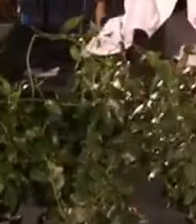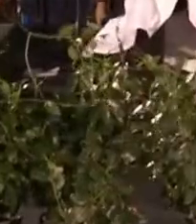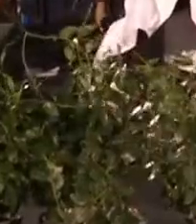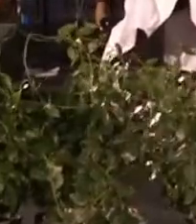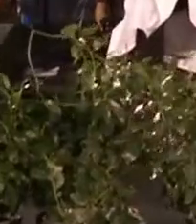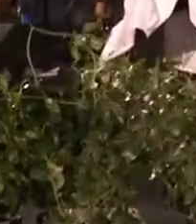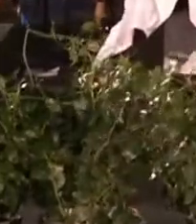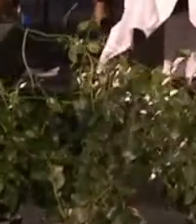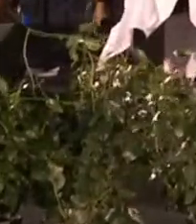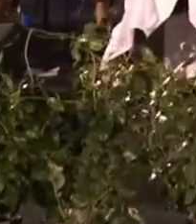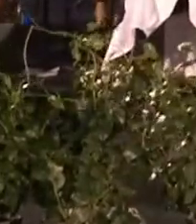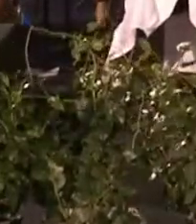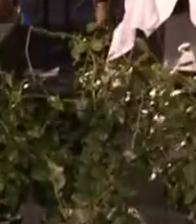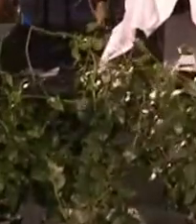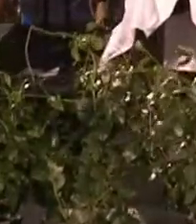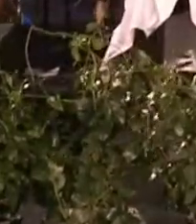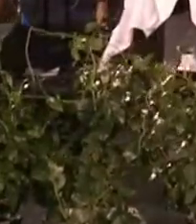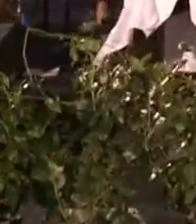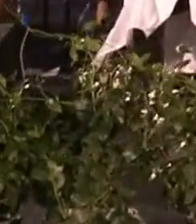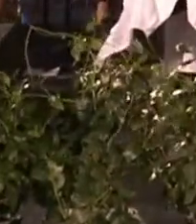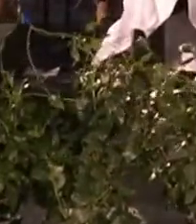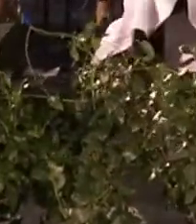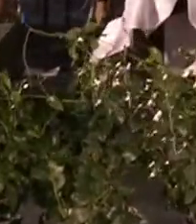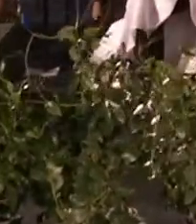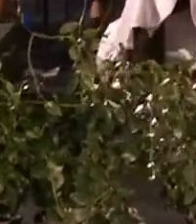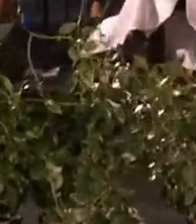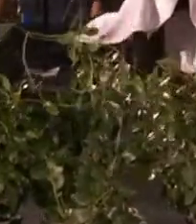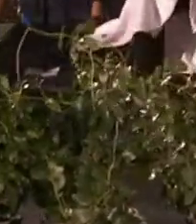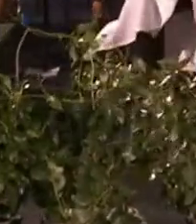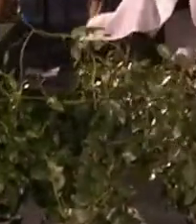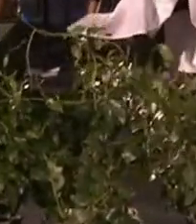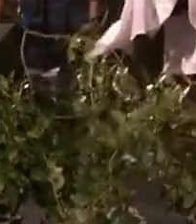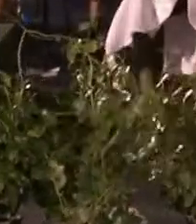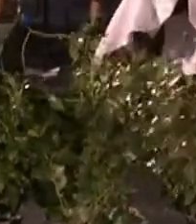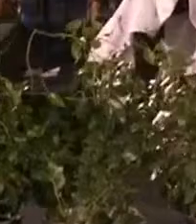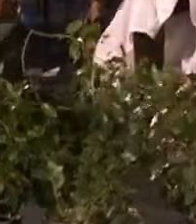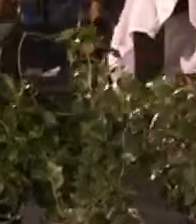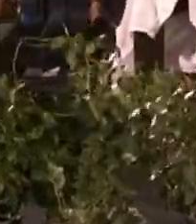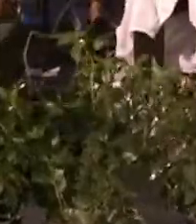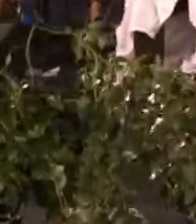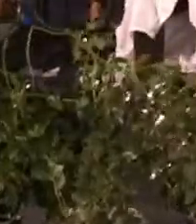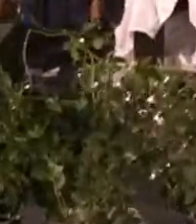Christian Rangel Bueno will be attending St. Philip's College.